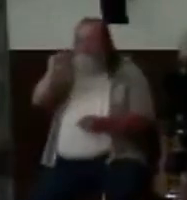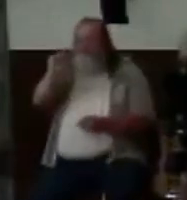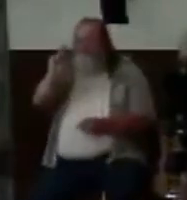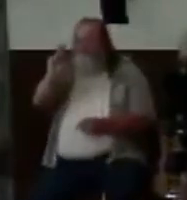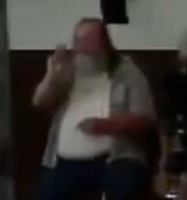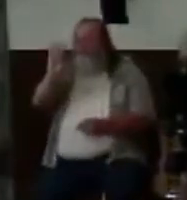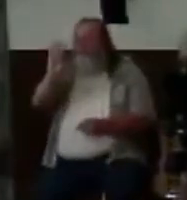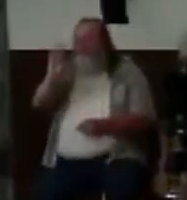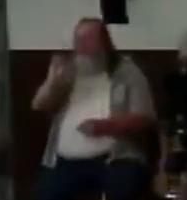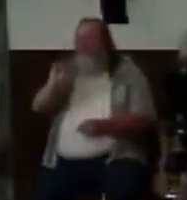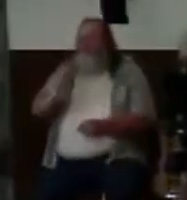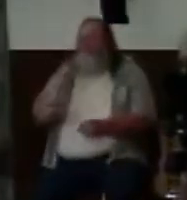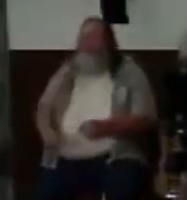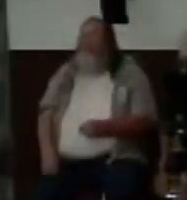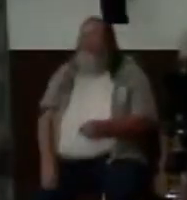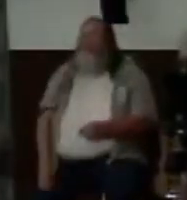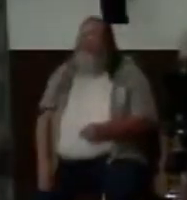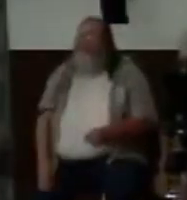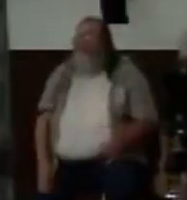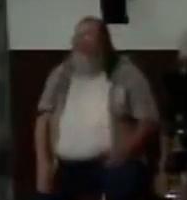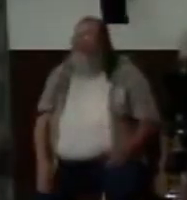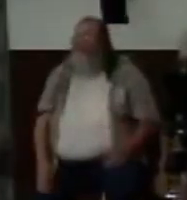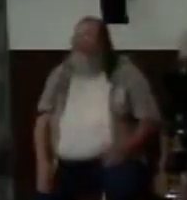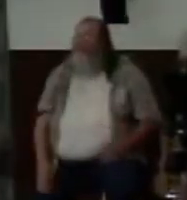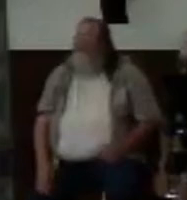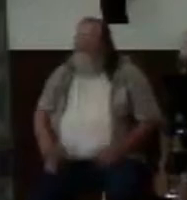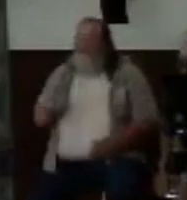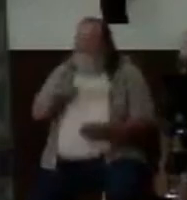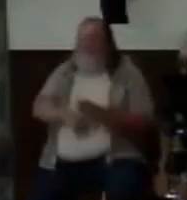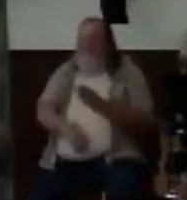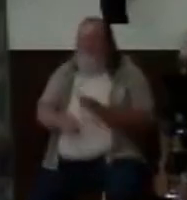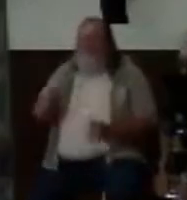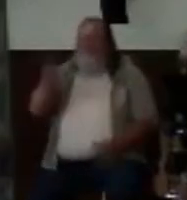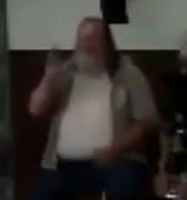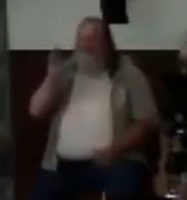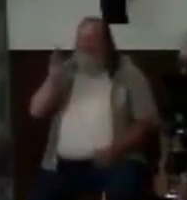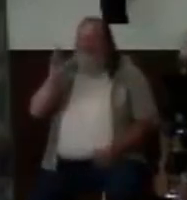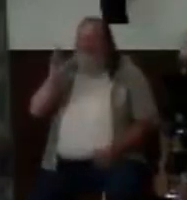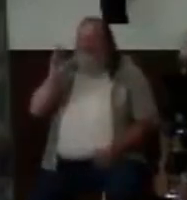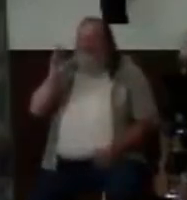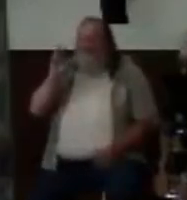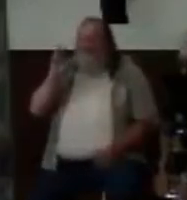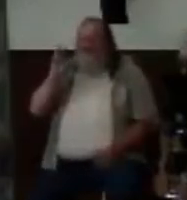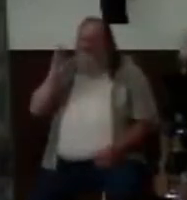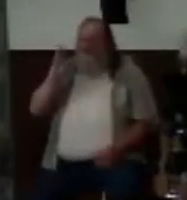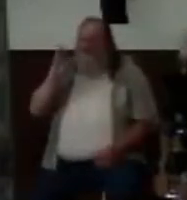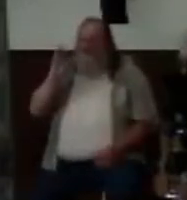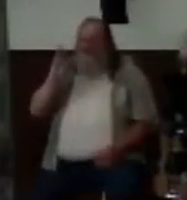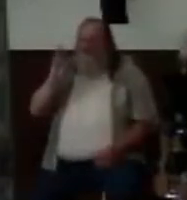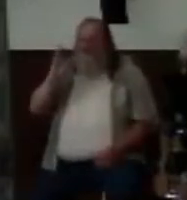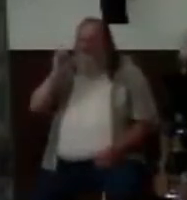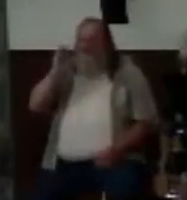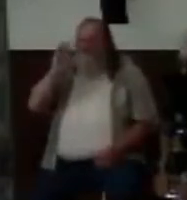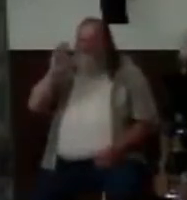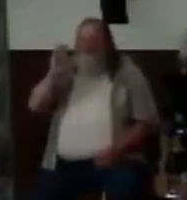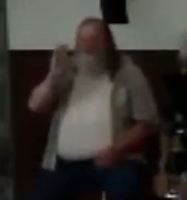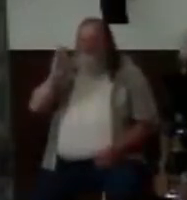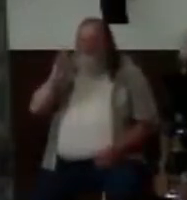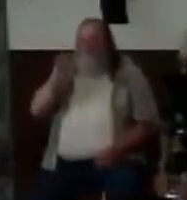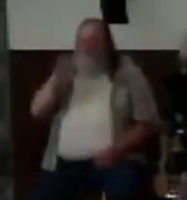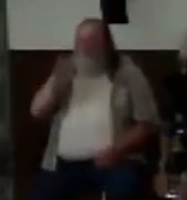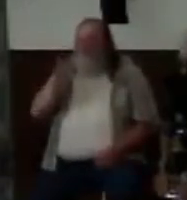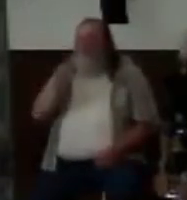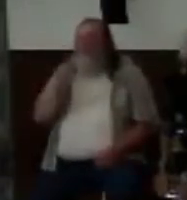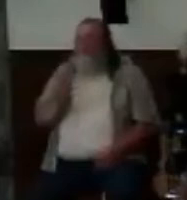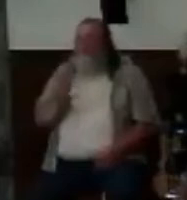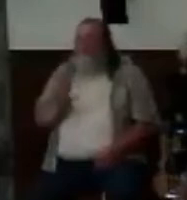During the Welsh revival in 1904, they would say, did you hear about that Roberts fella? Did you hear about the